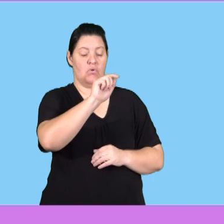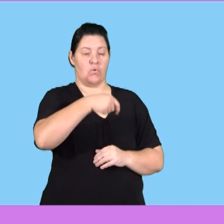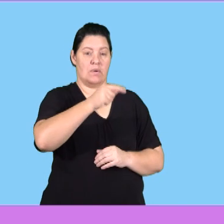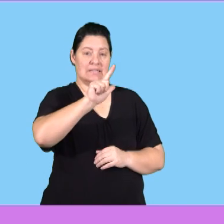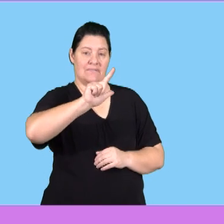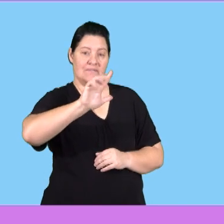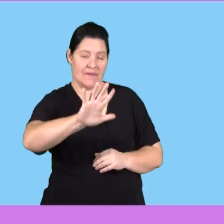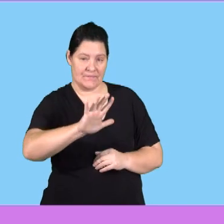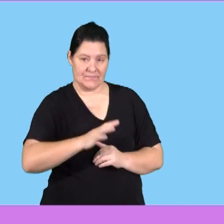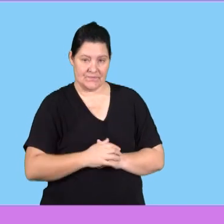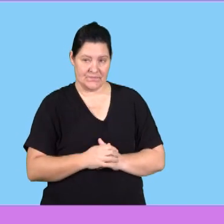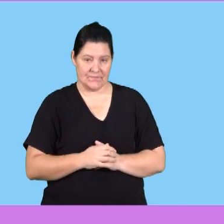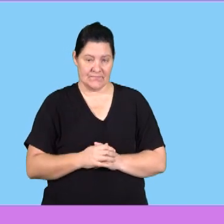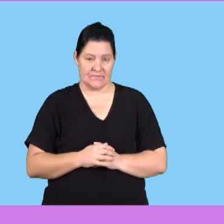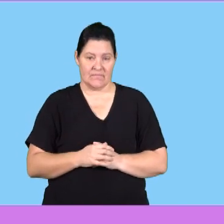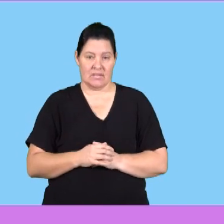by